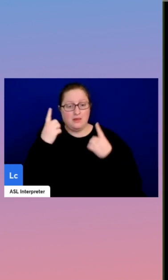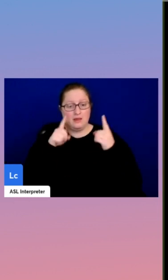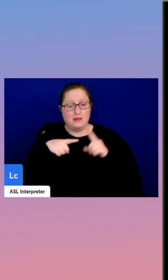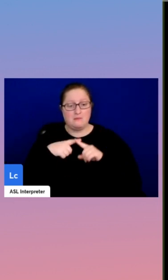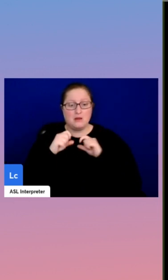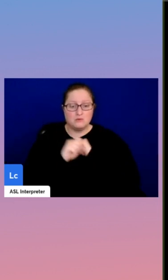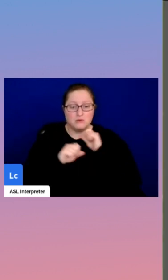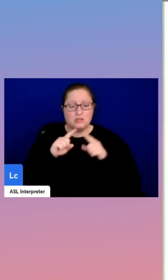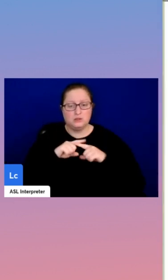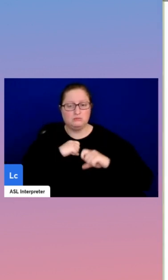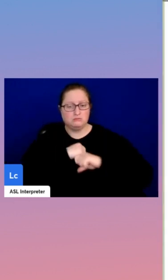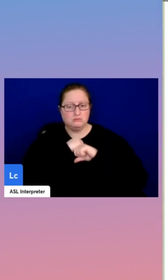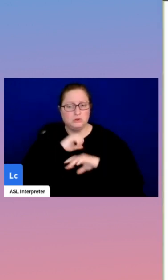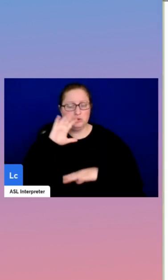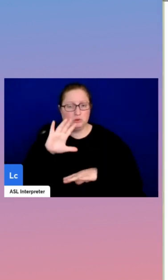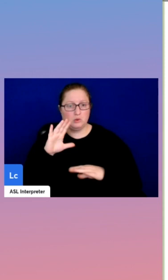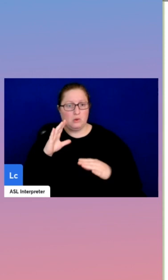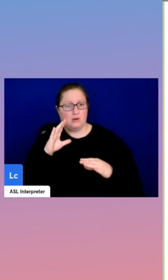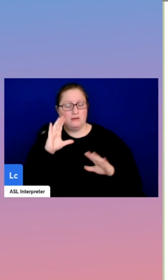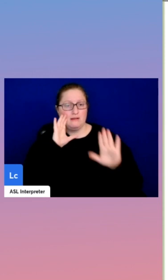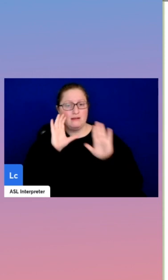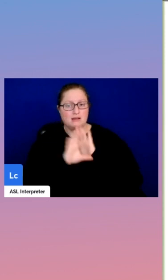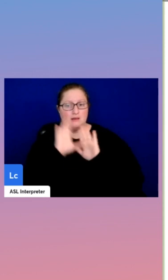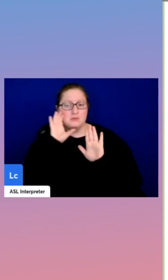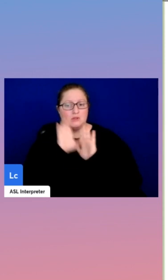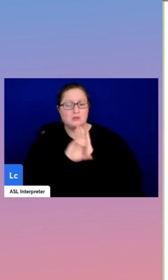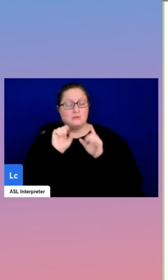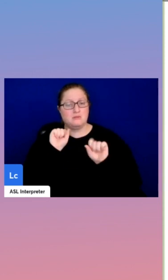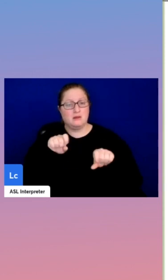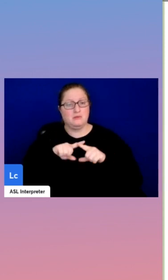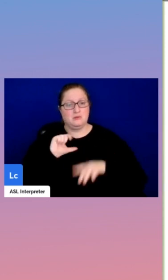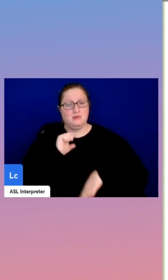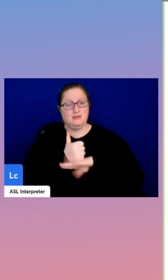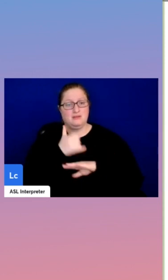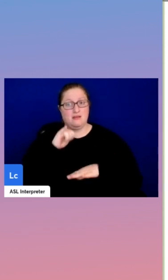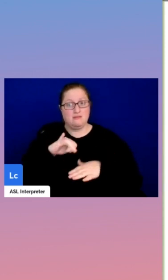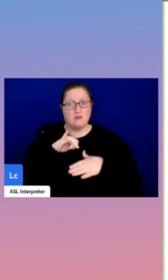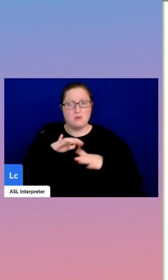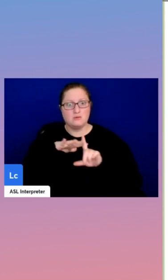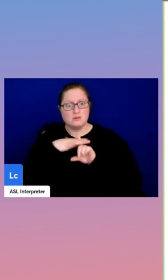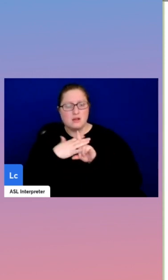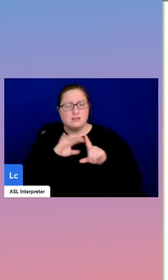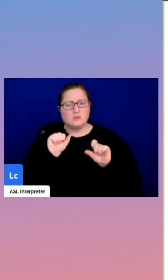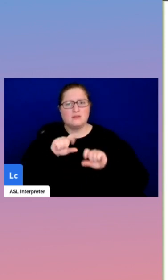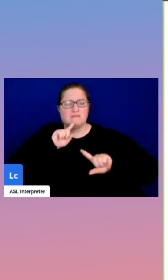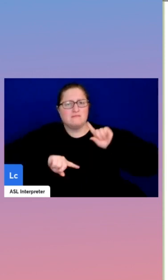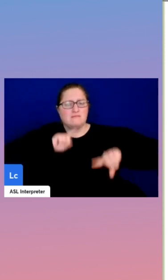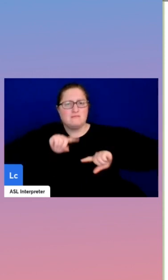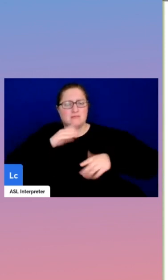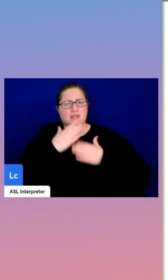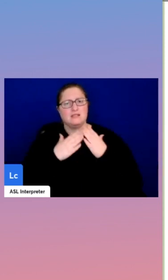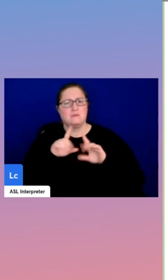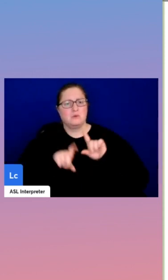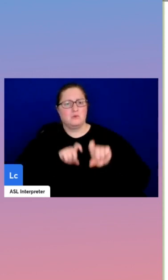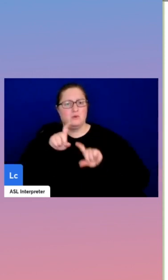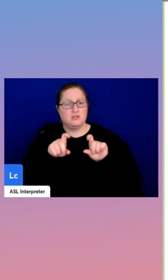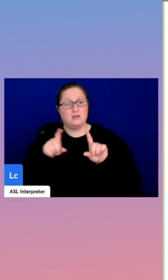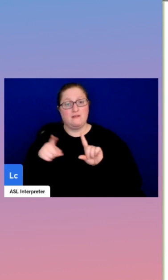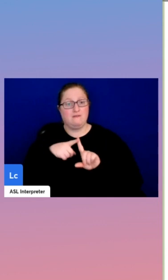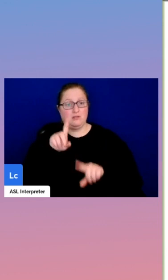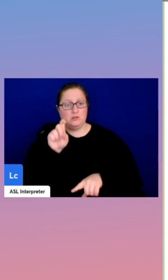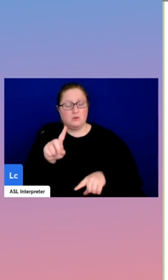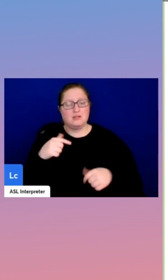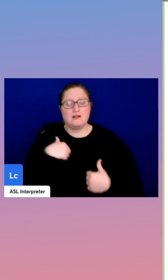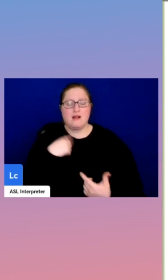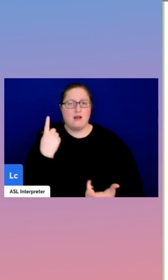images. So in order to set the context, I came up with some questions in order hopefully to help set it up. So the first question I